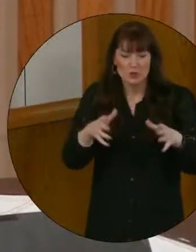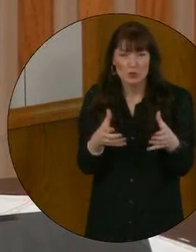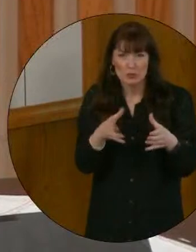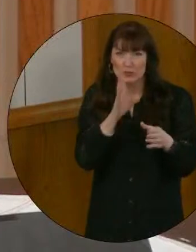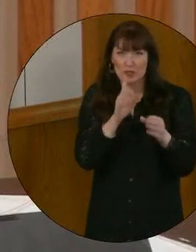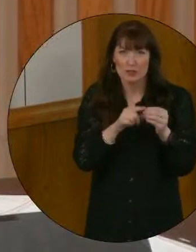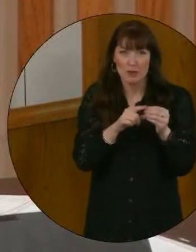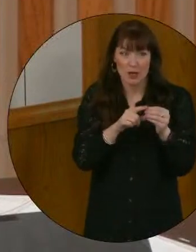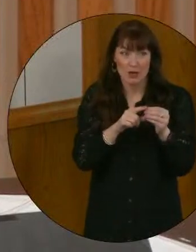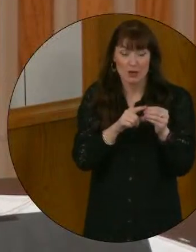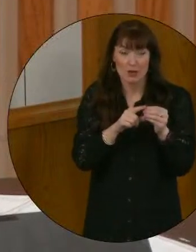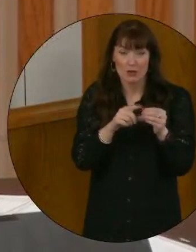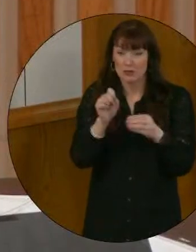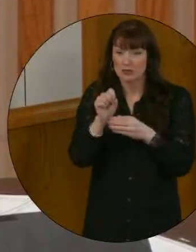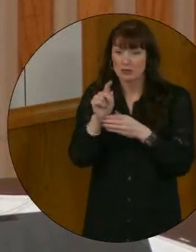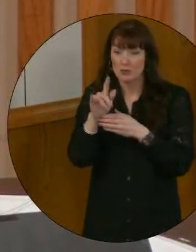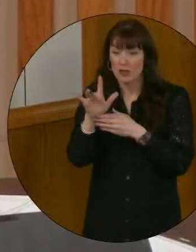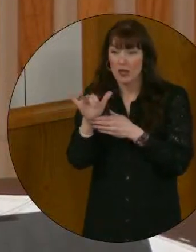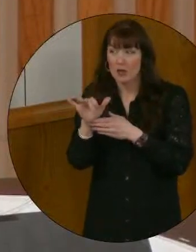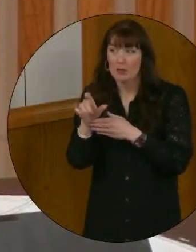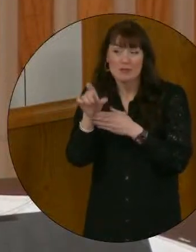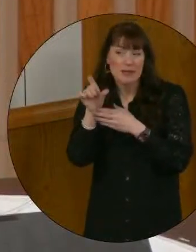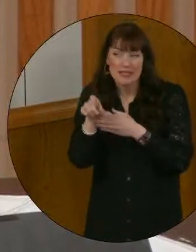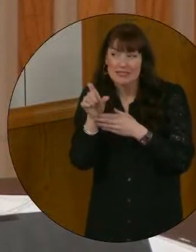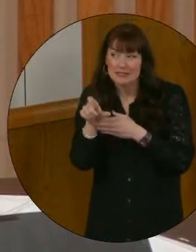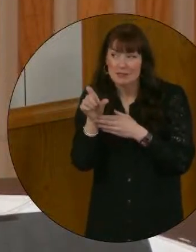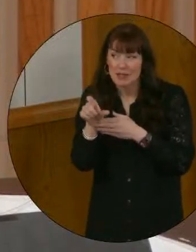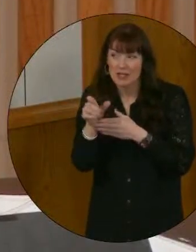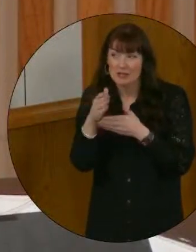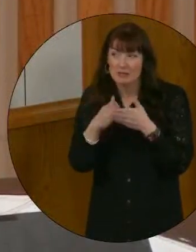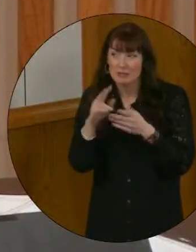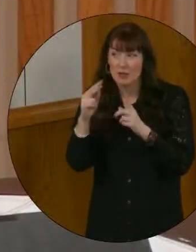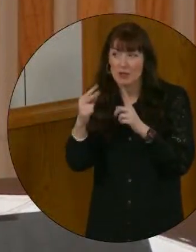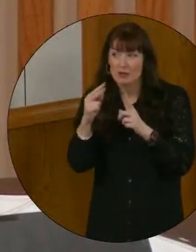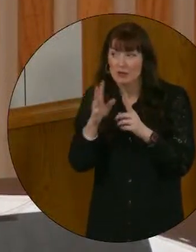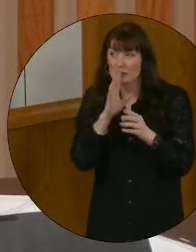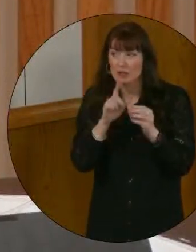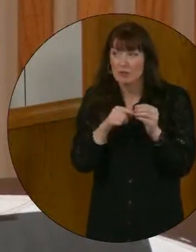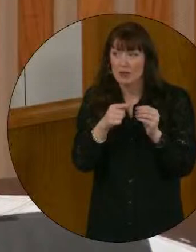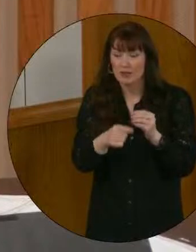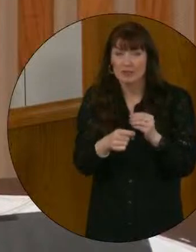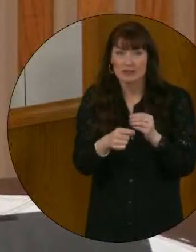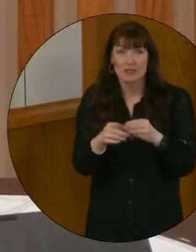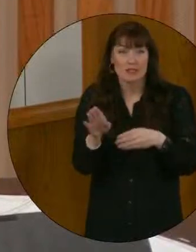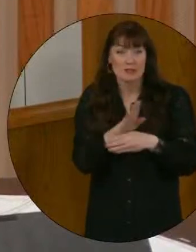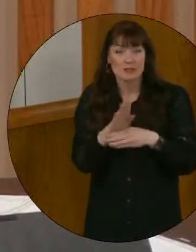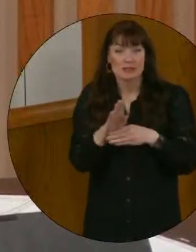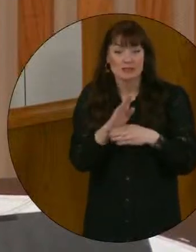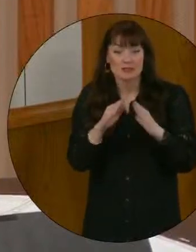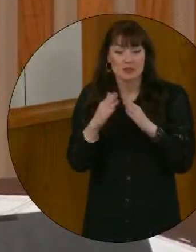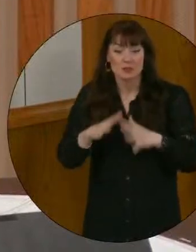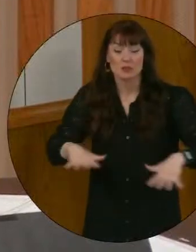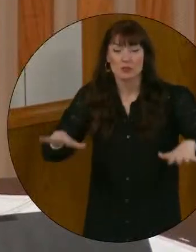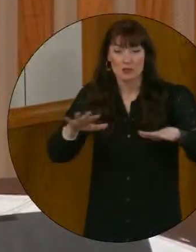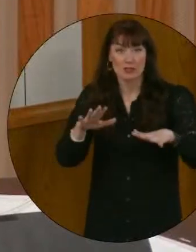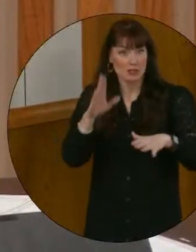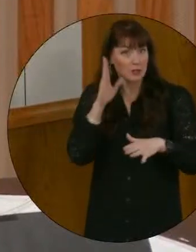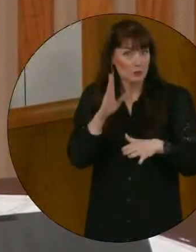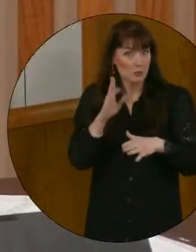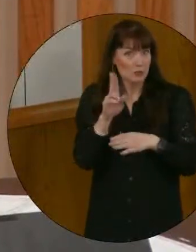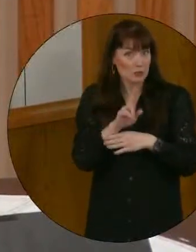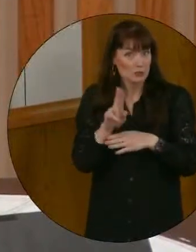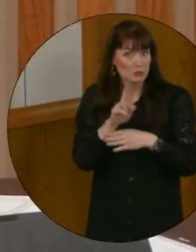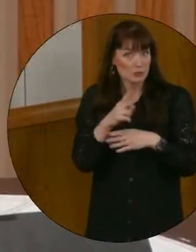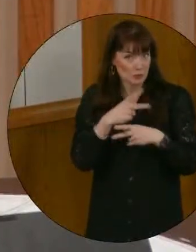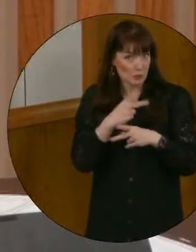side. What about the demand side? And this is what I'm referencing from the business community, because they're going to use our product that we are going